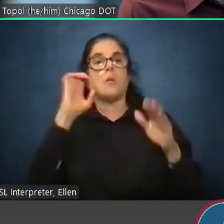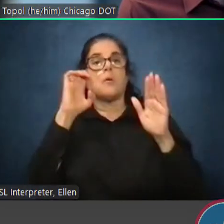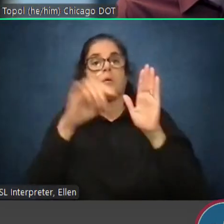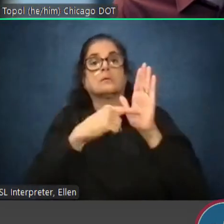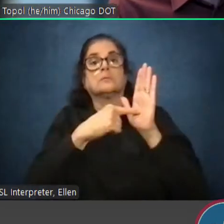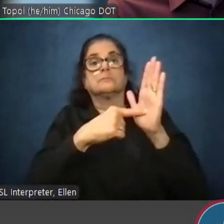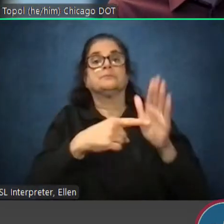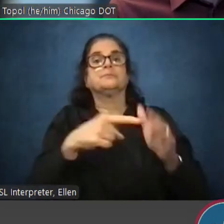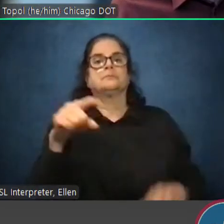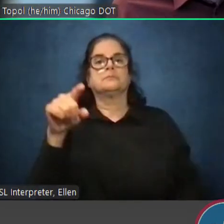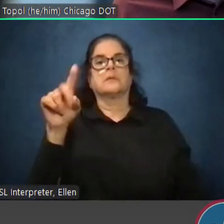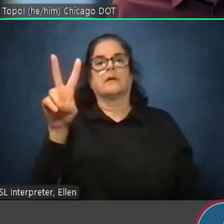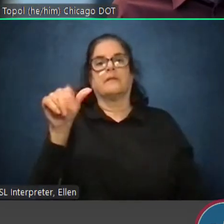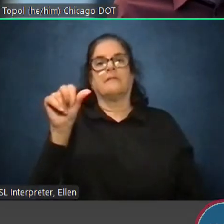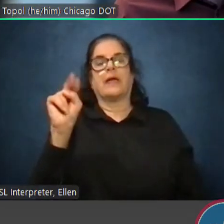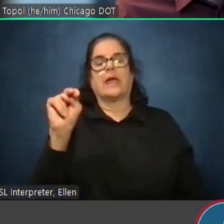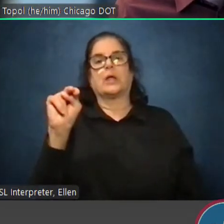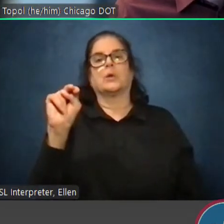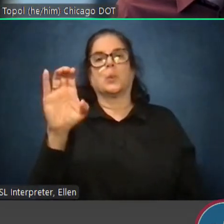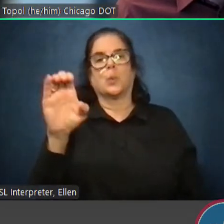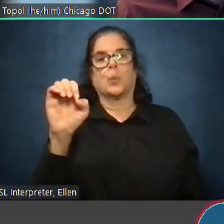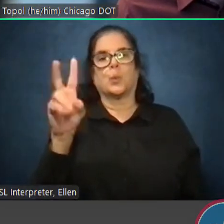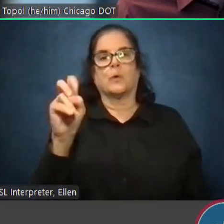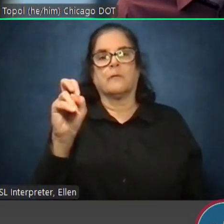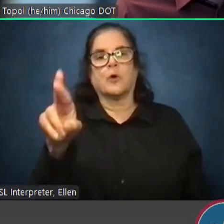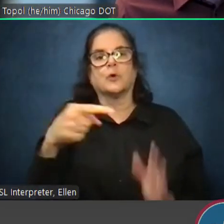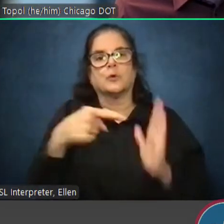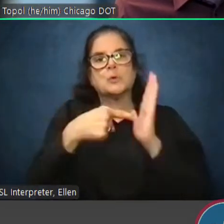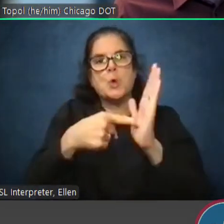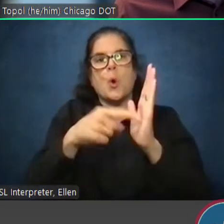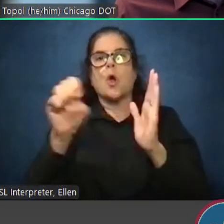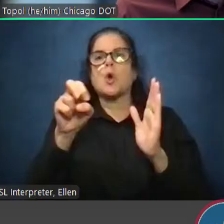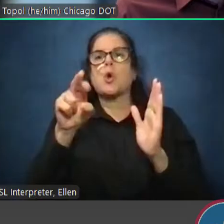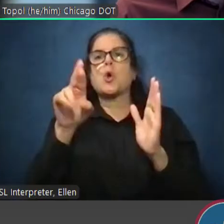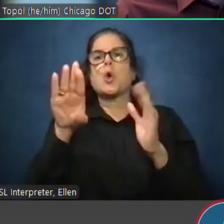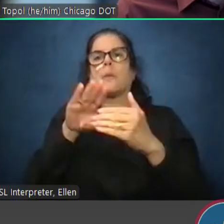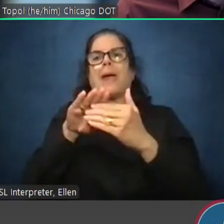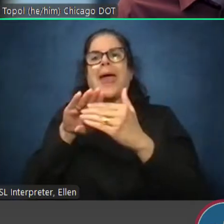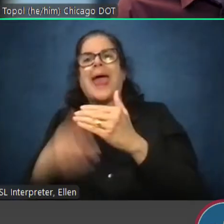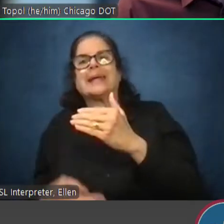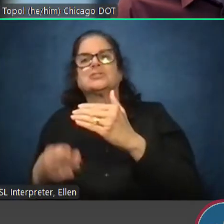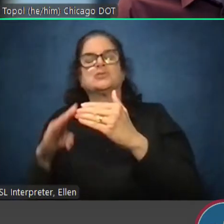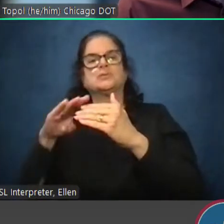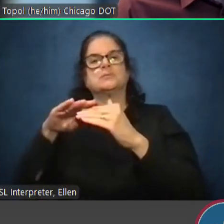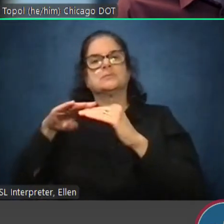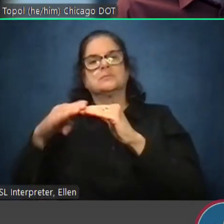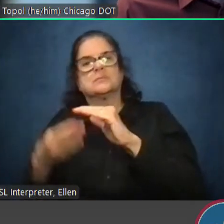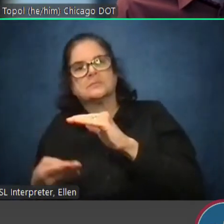were testing several different types of curb edges to kind of get at that, what is that right balance of